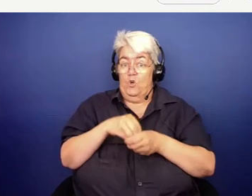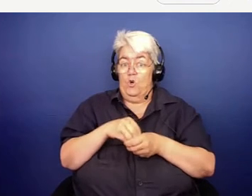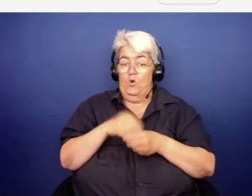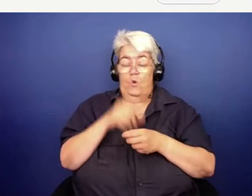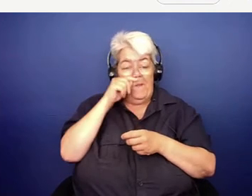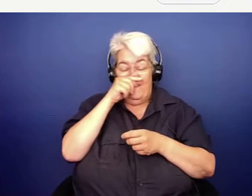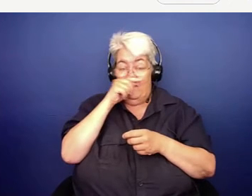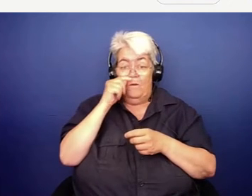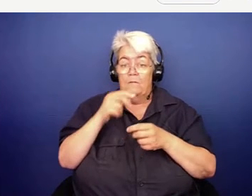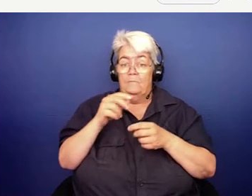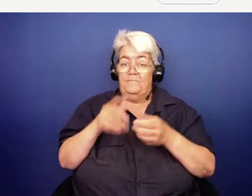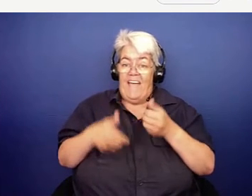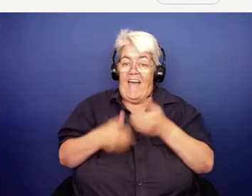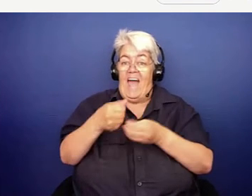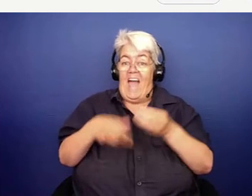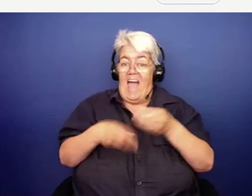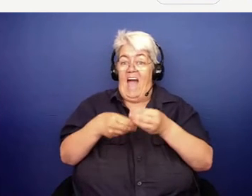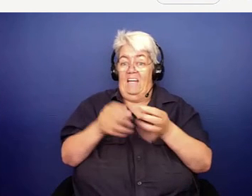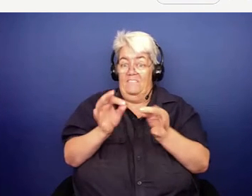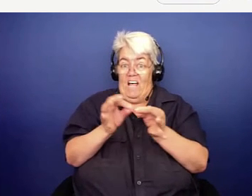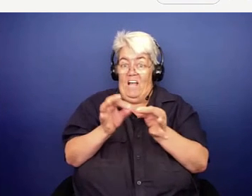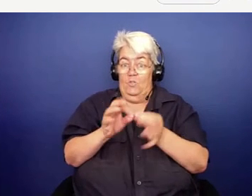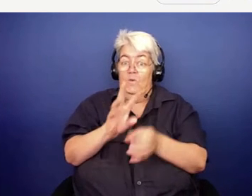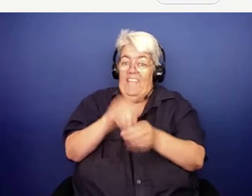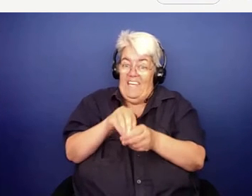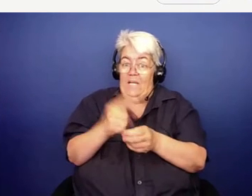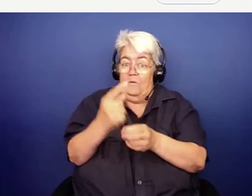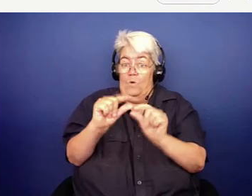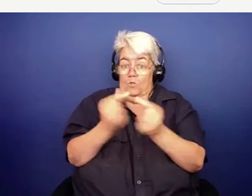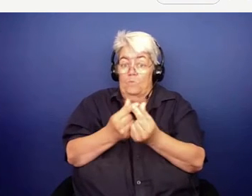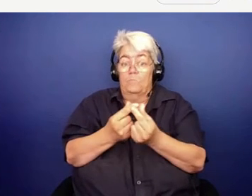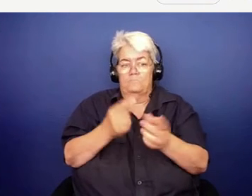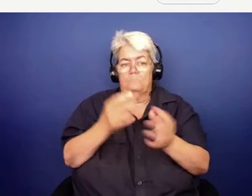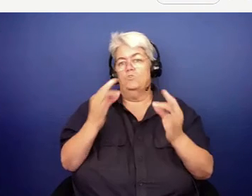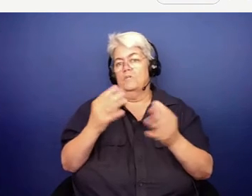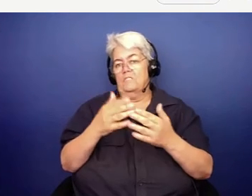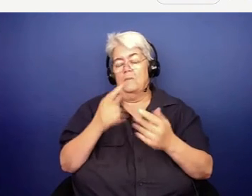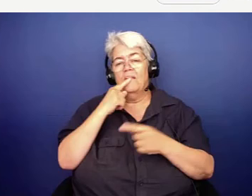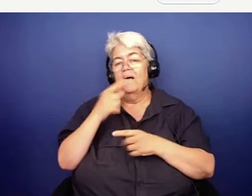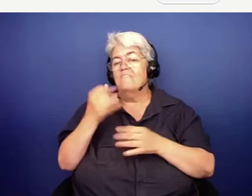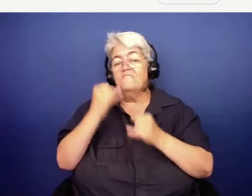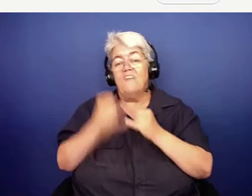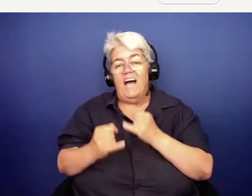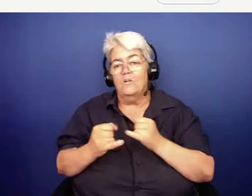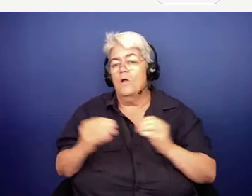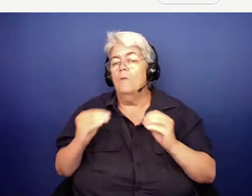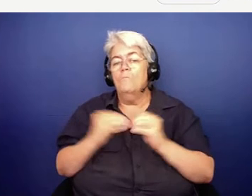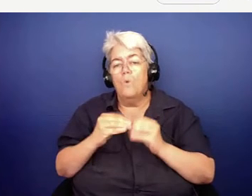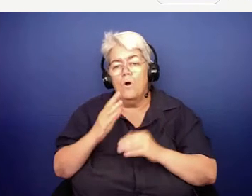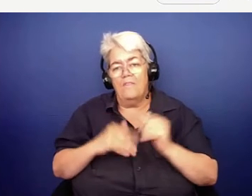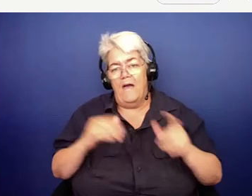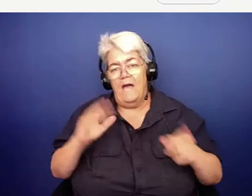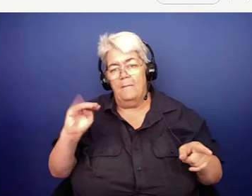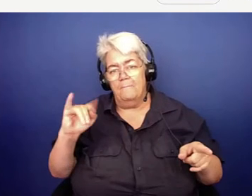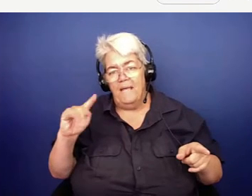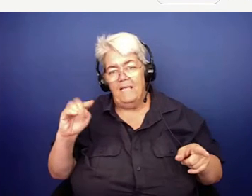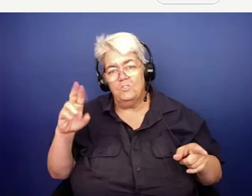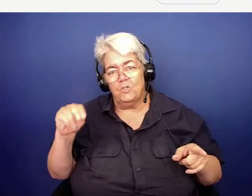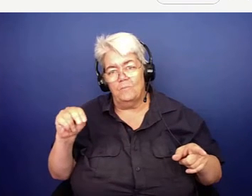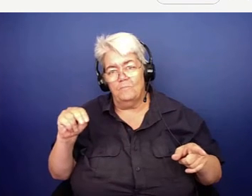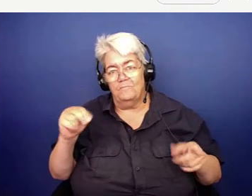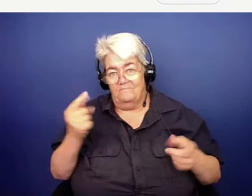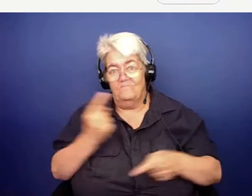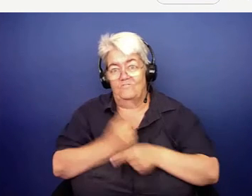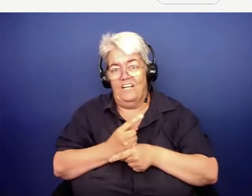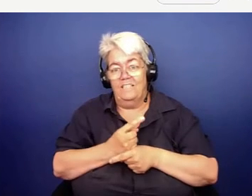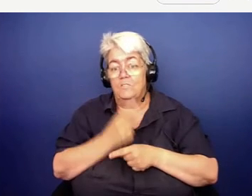of a group, this is a good example because a final exam typically is going to be worth more than a midterm exam. And so you would do that with